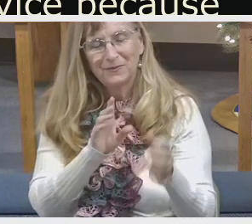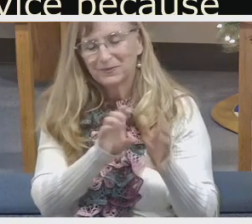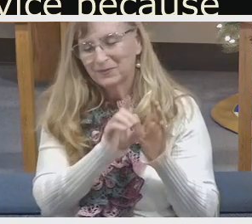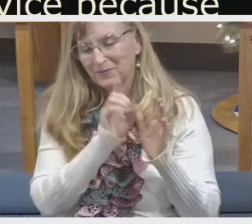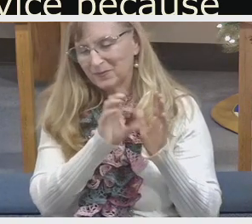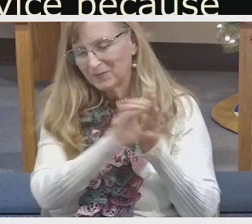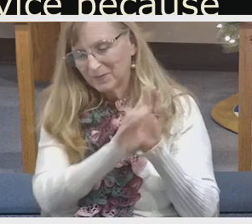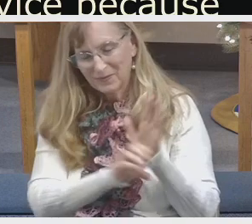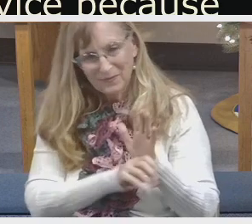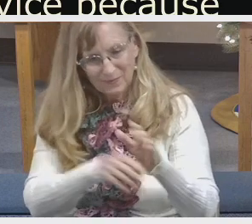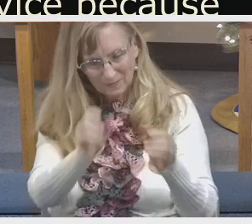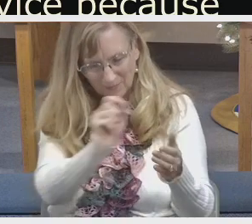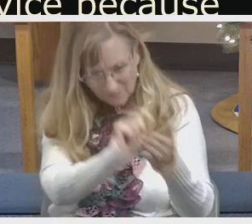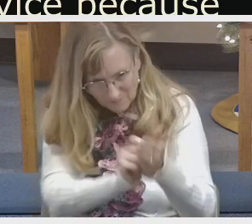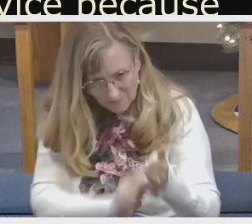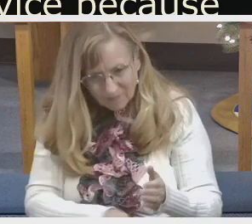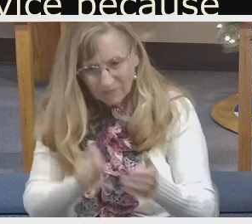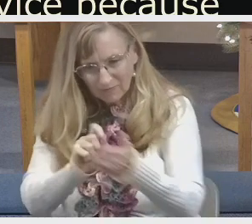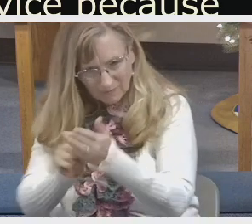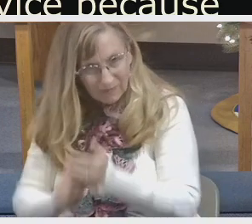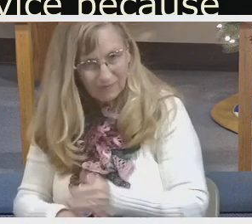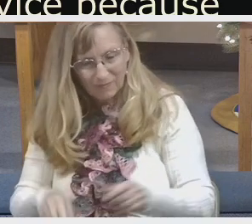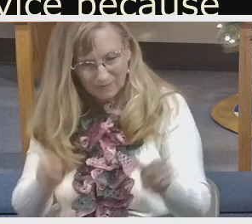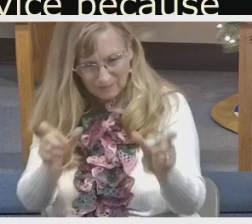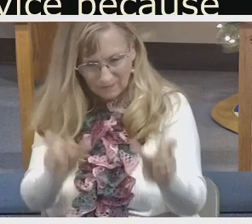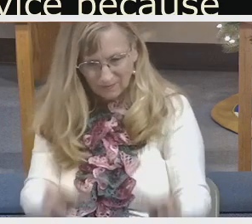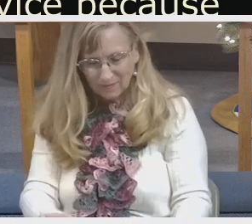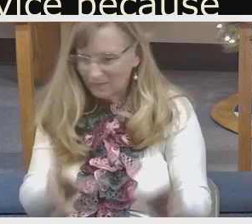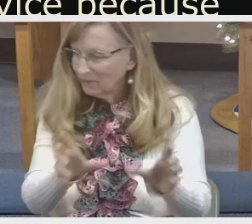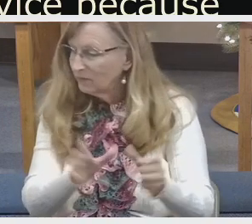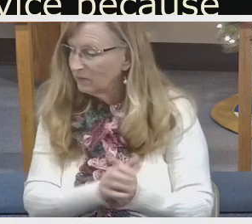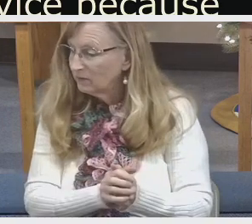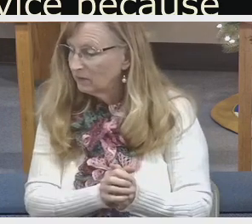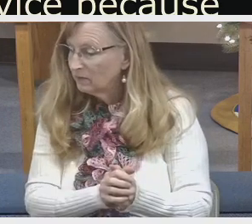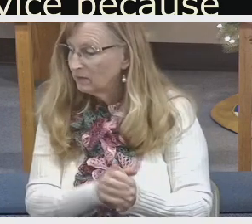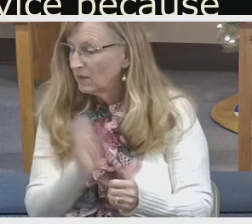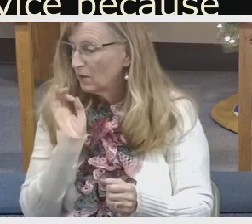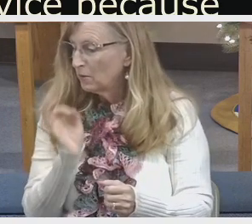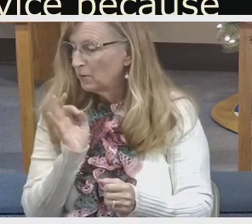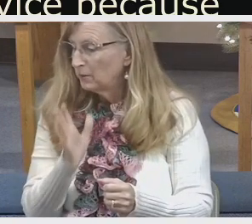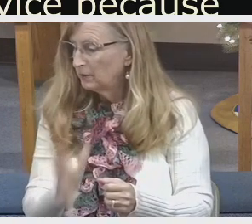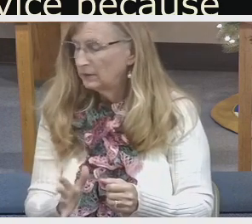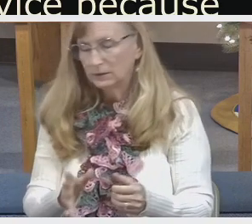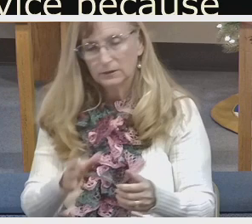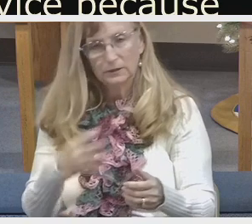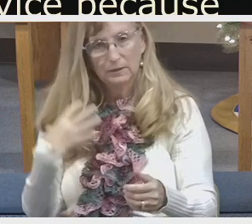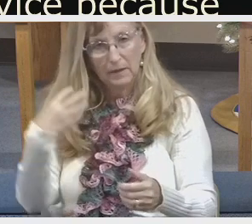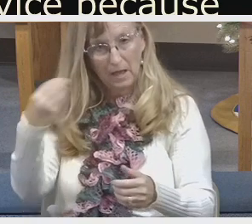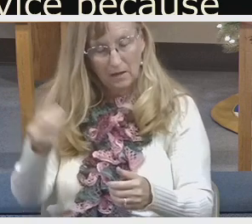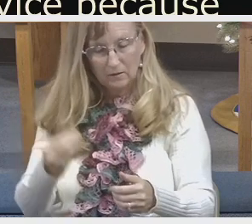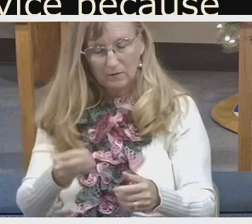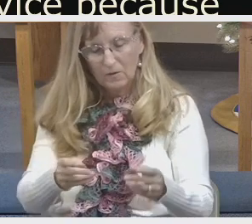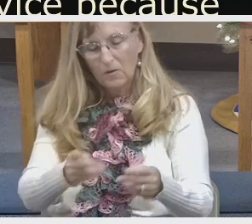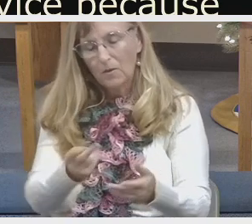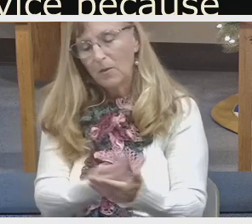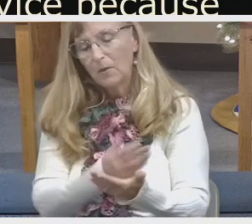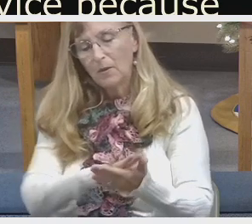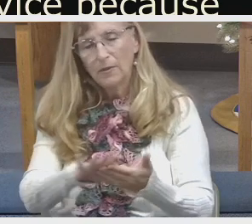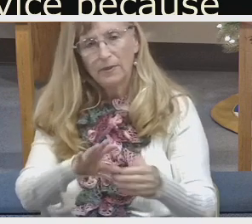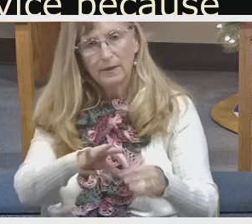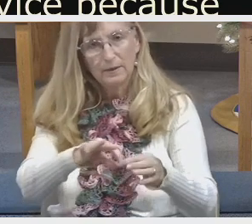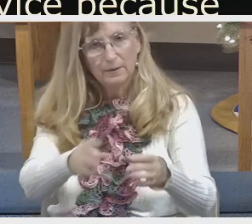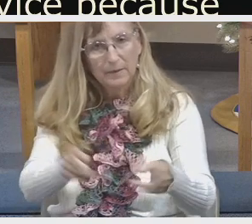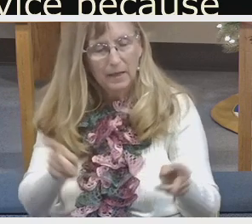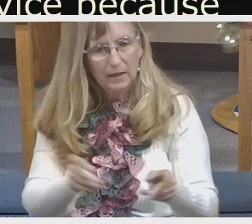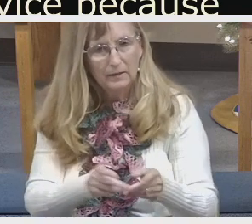after they came out of Egypt. When the priests withdrew from the holy place, the cloud filled the